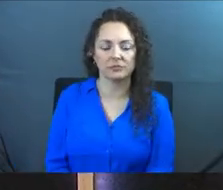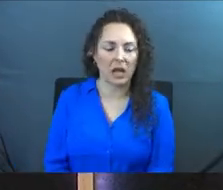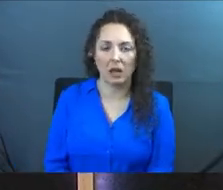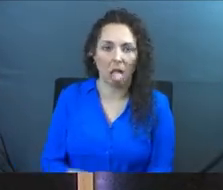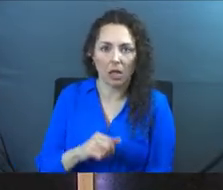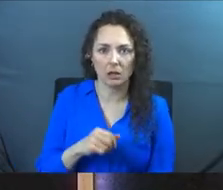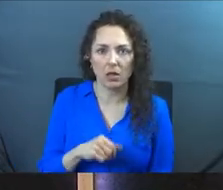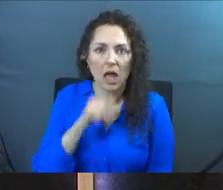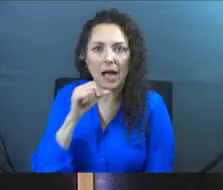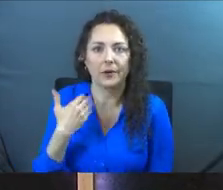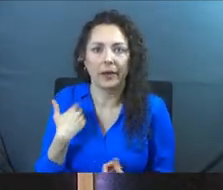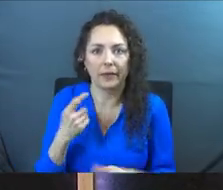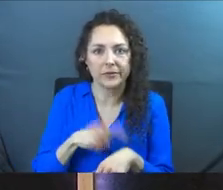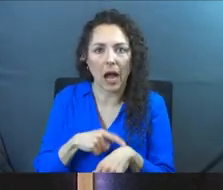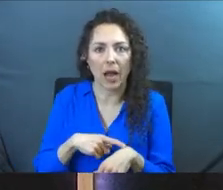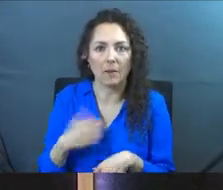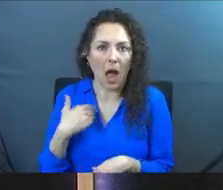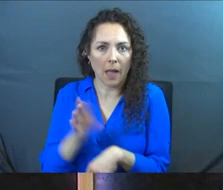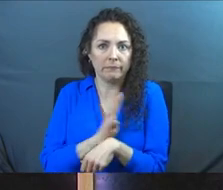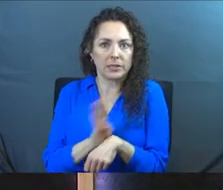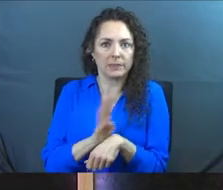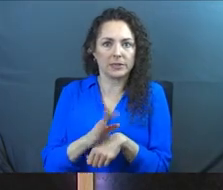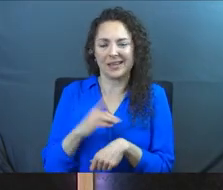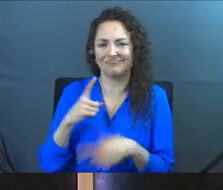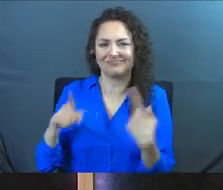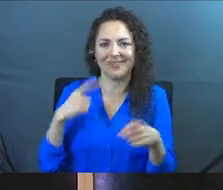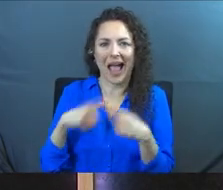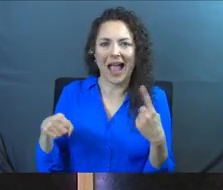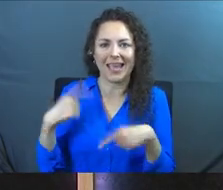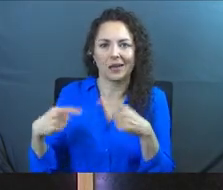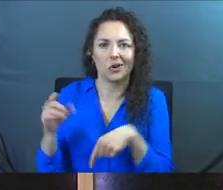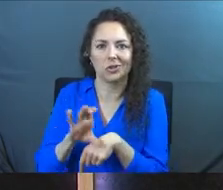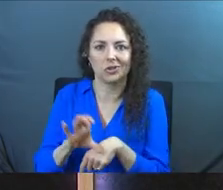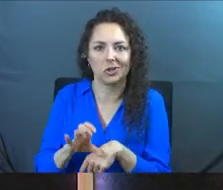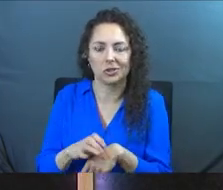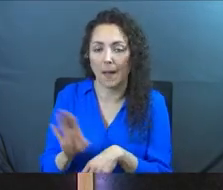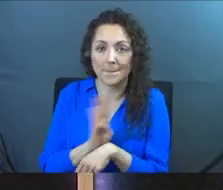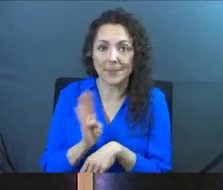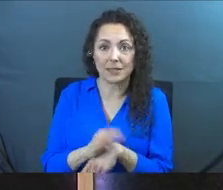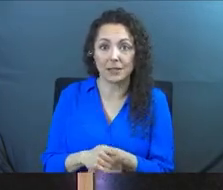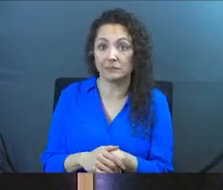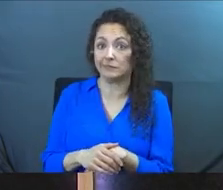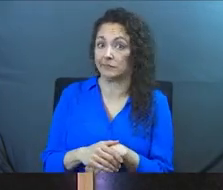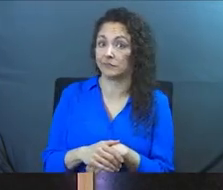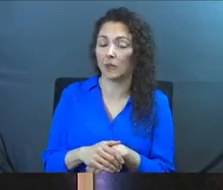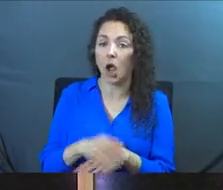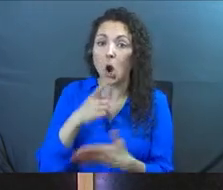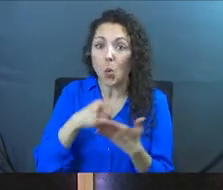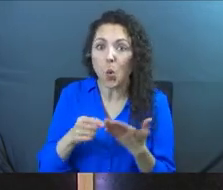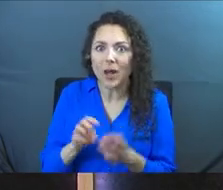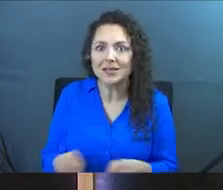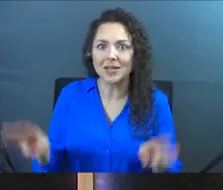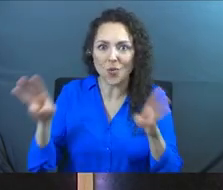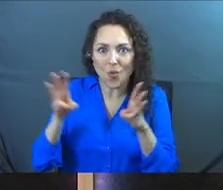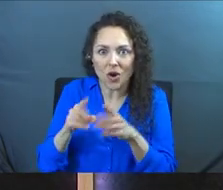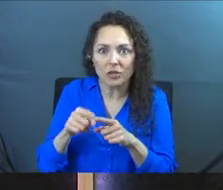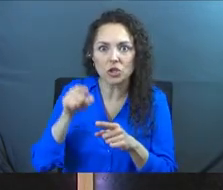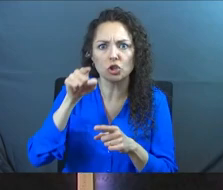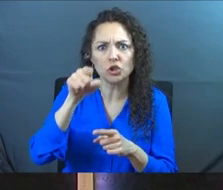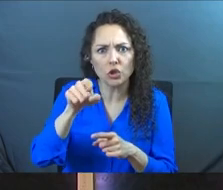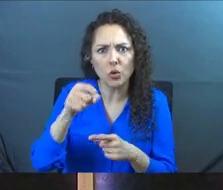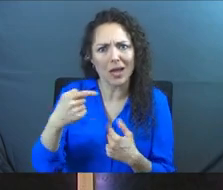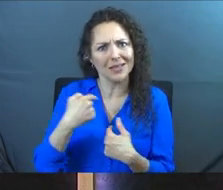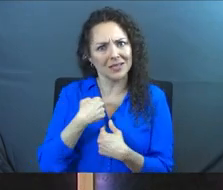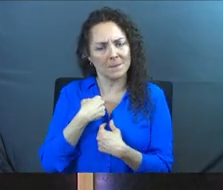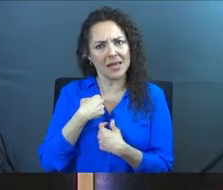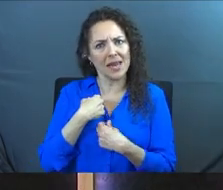of God. That life's busy, that can go because we have other things we have to do. What's it worth to you? What's it worth